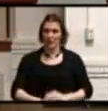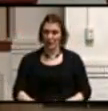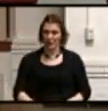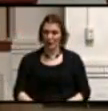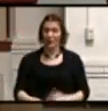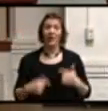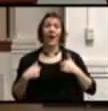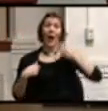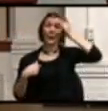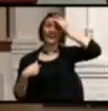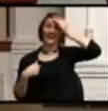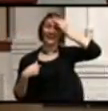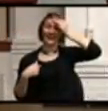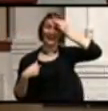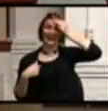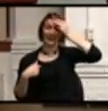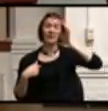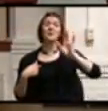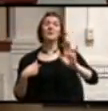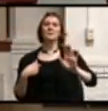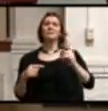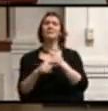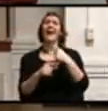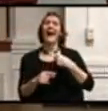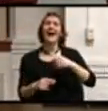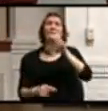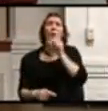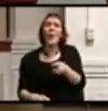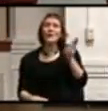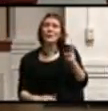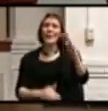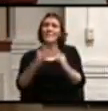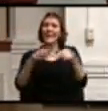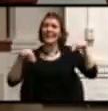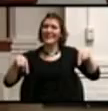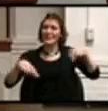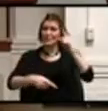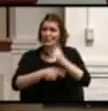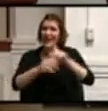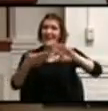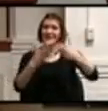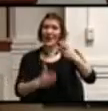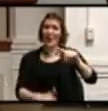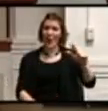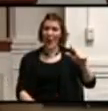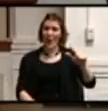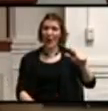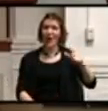my thinking is we've got the historic town hall. It's on the National Register.